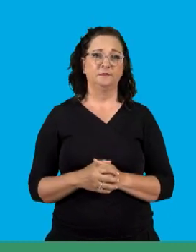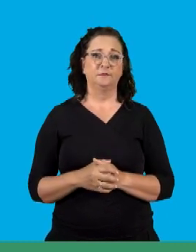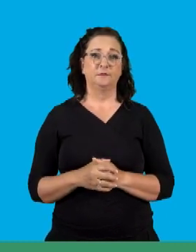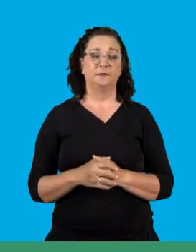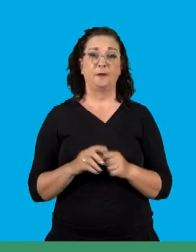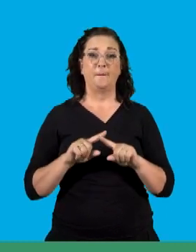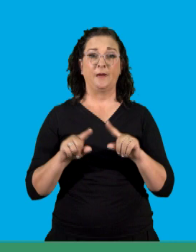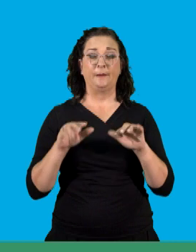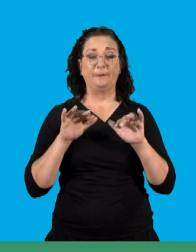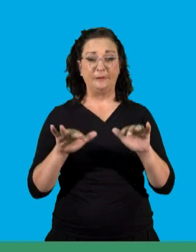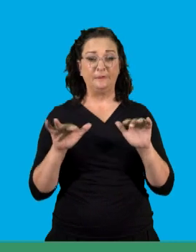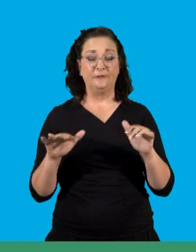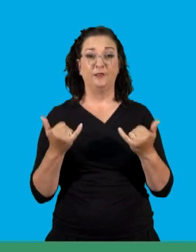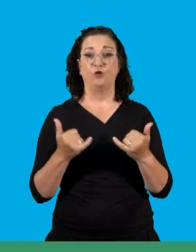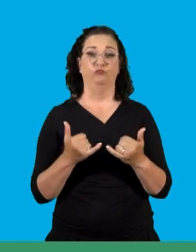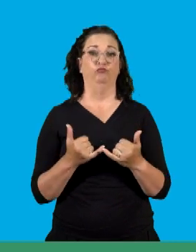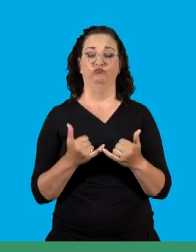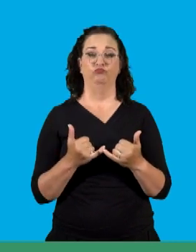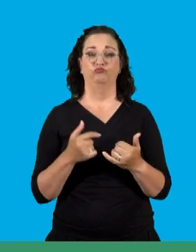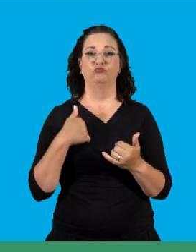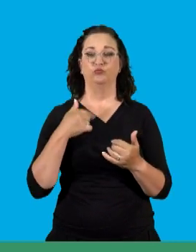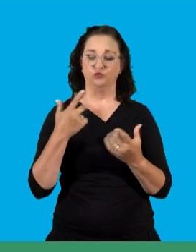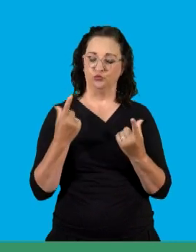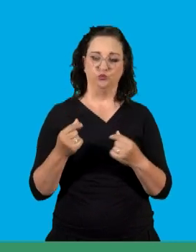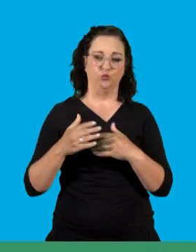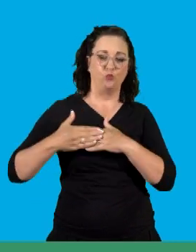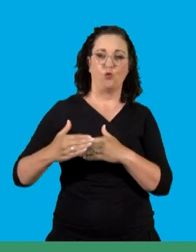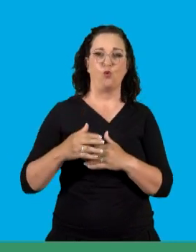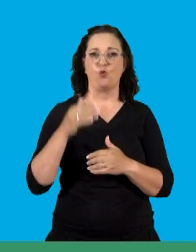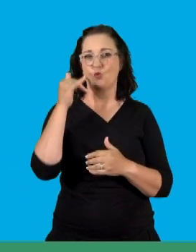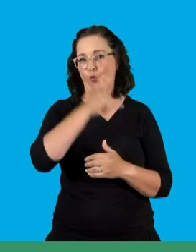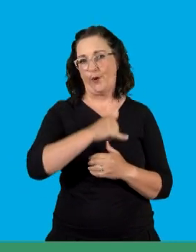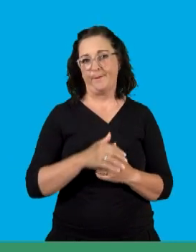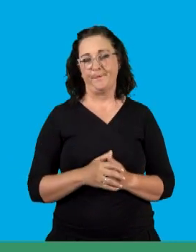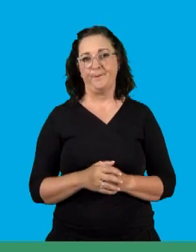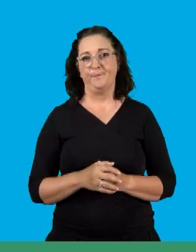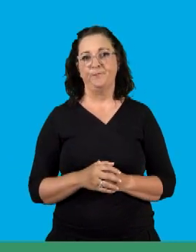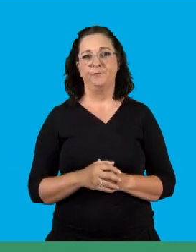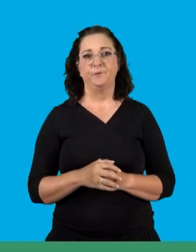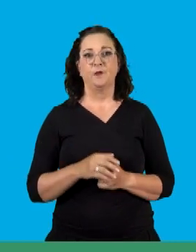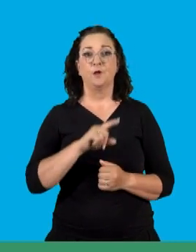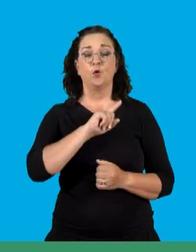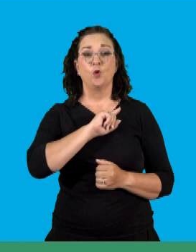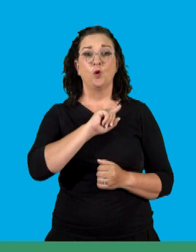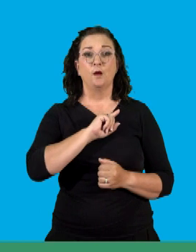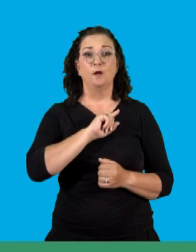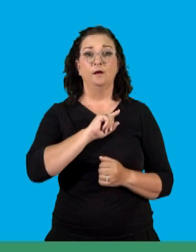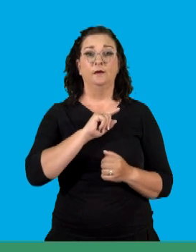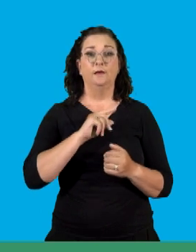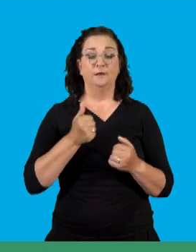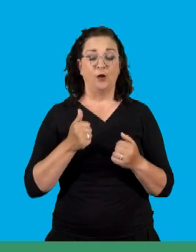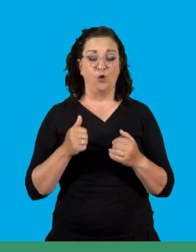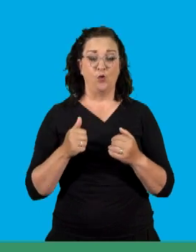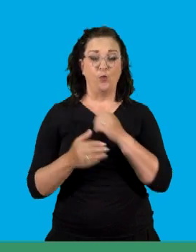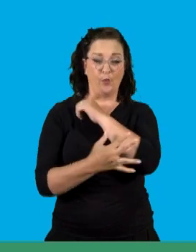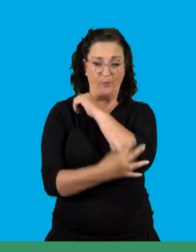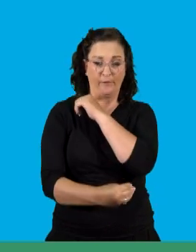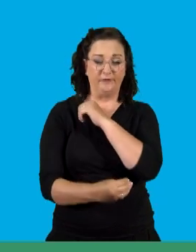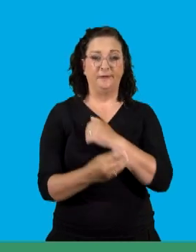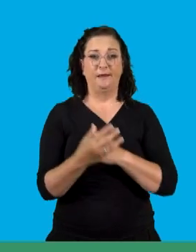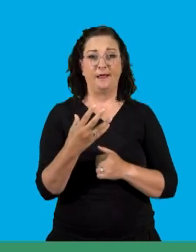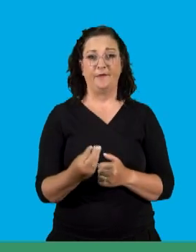people would resort to crime if they are unequal, if people, they are living in